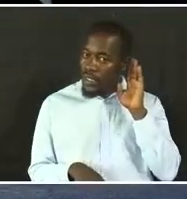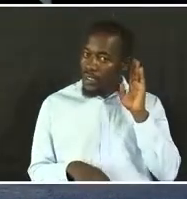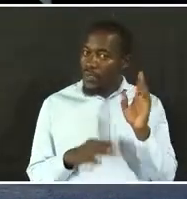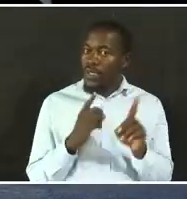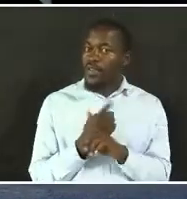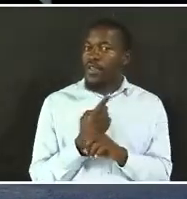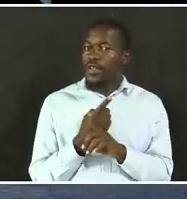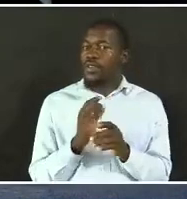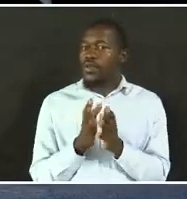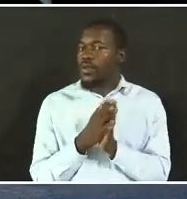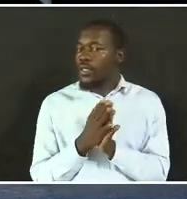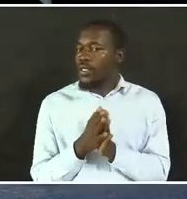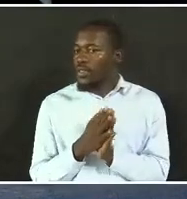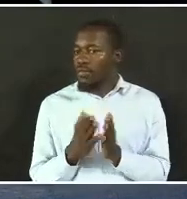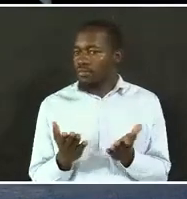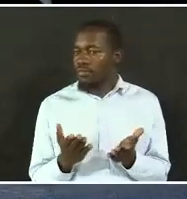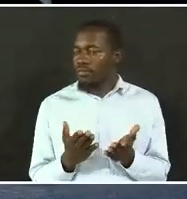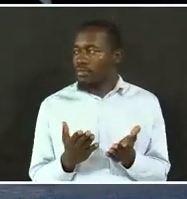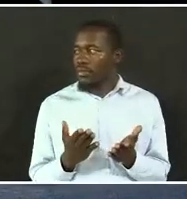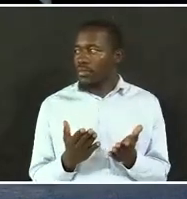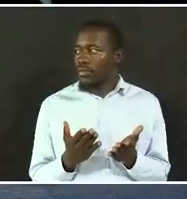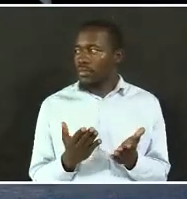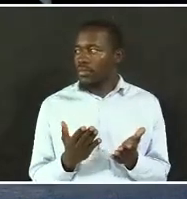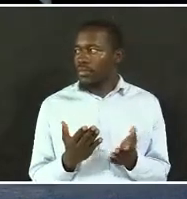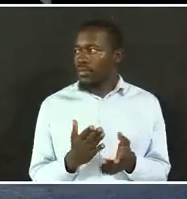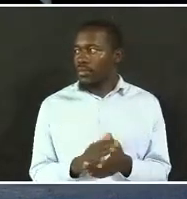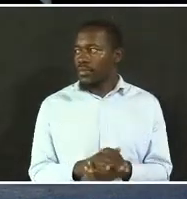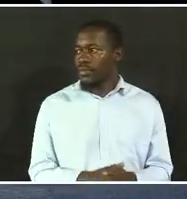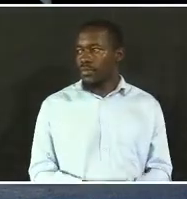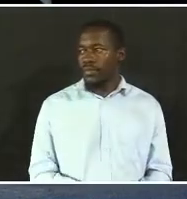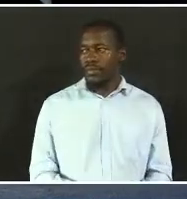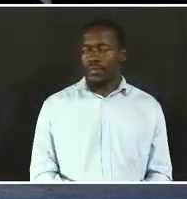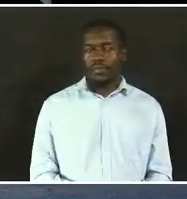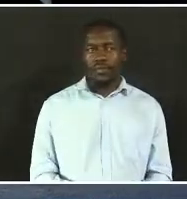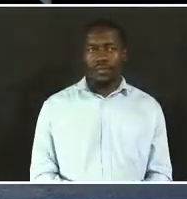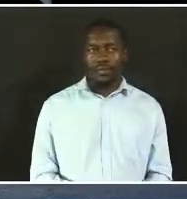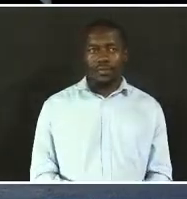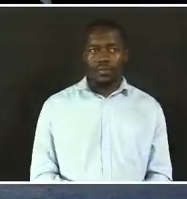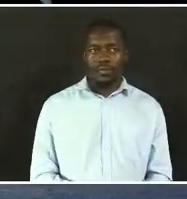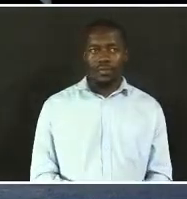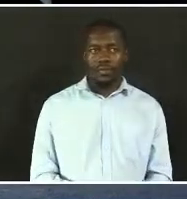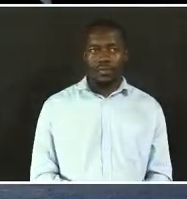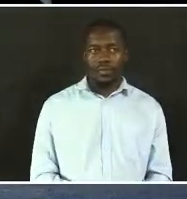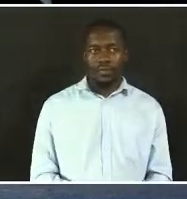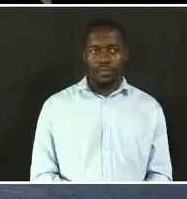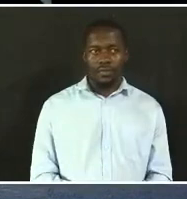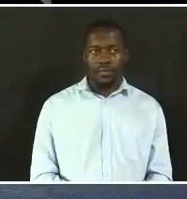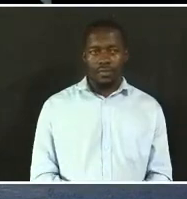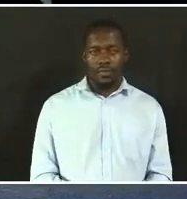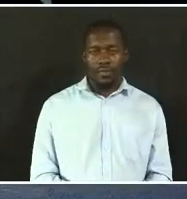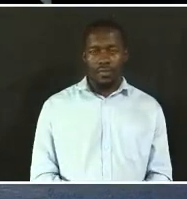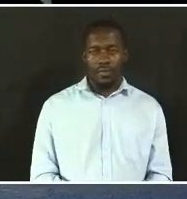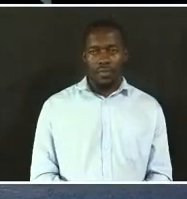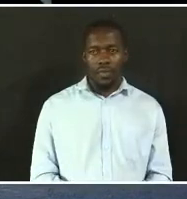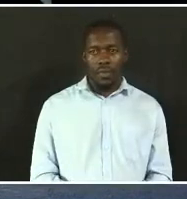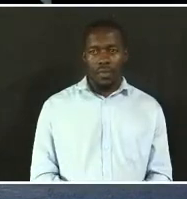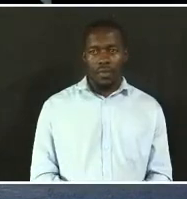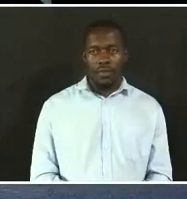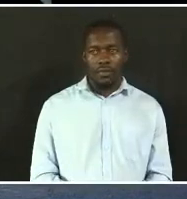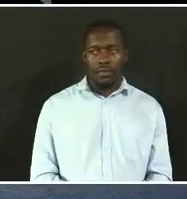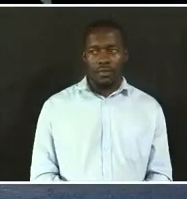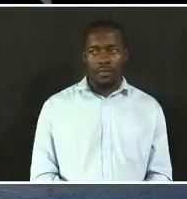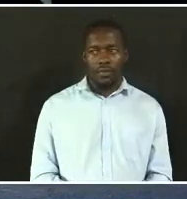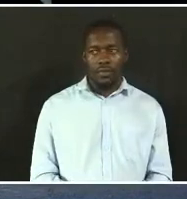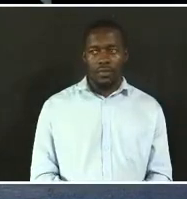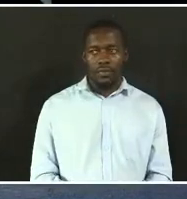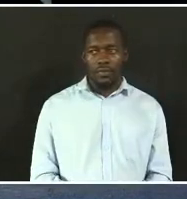which they are? These are skills that we also need to acquire. There's a difference between being sympathetic and empathetic. When